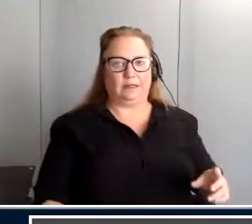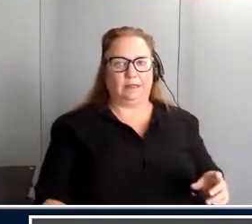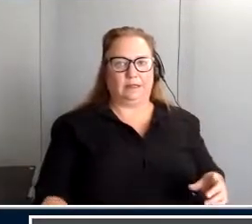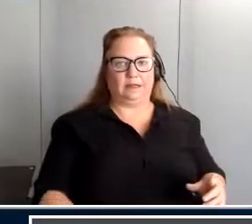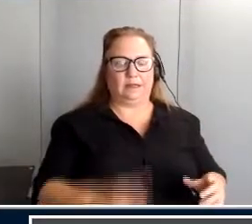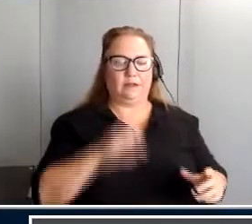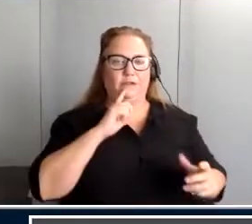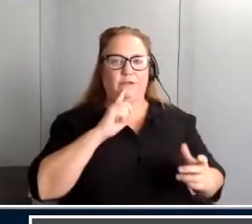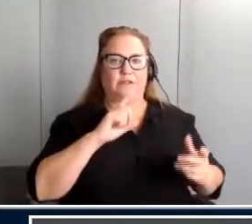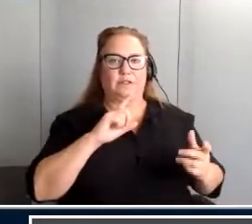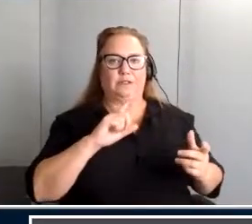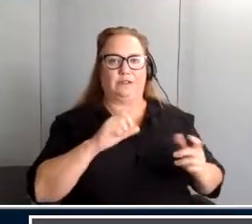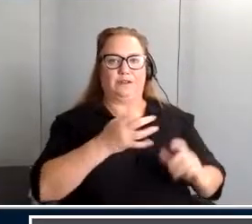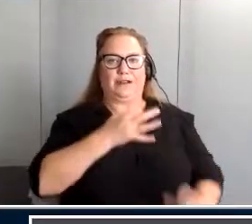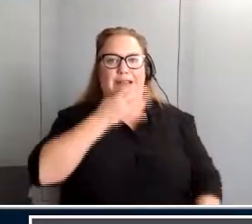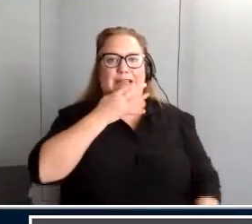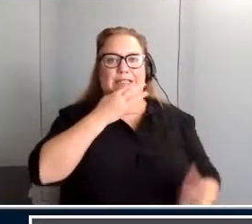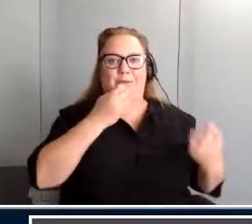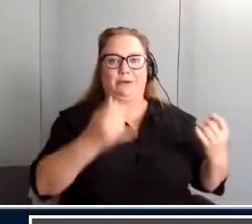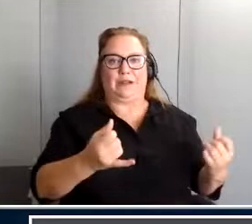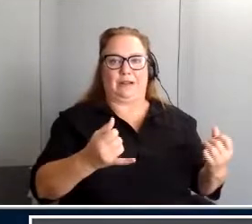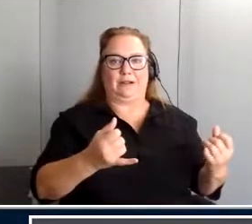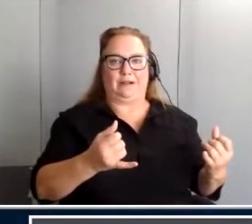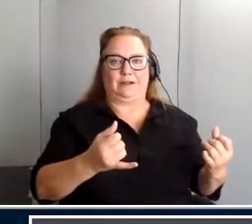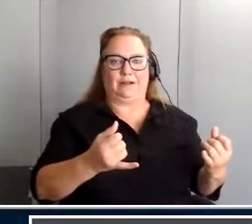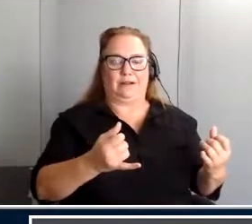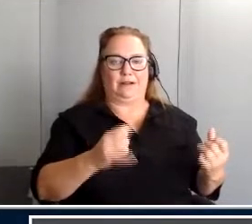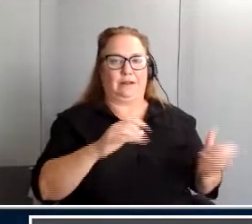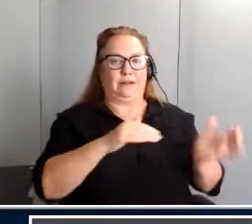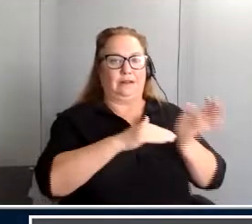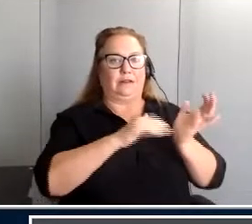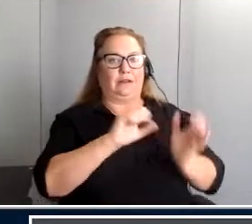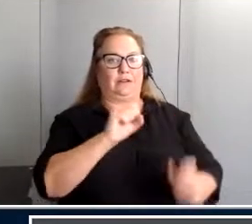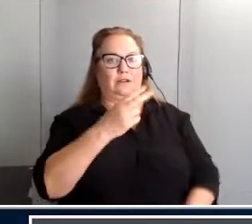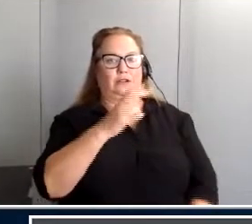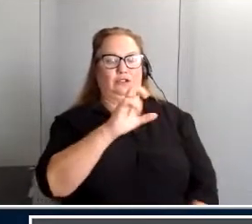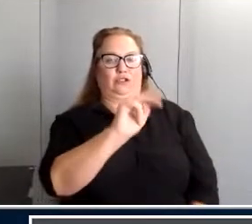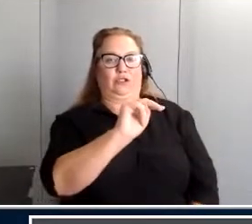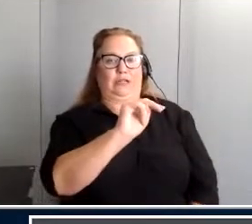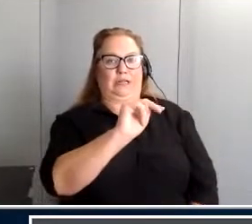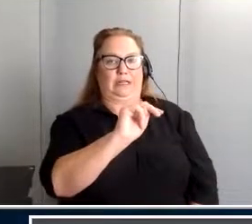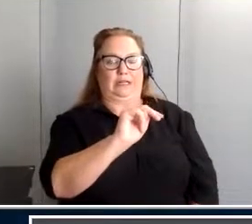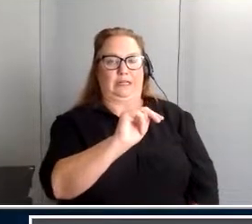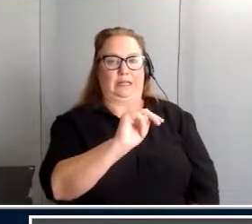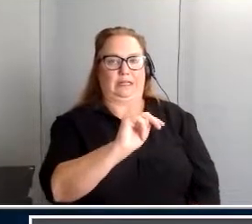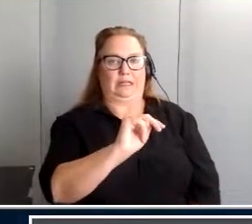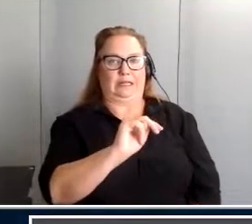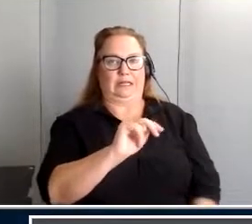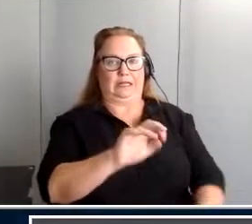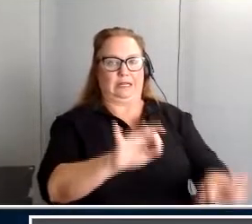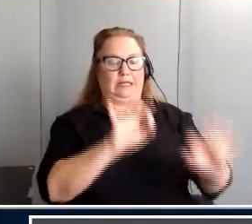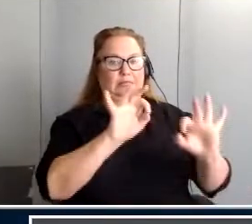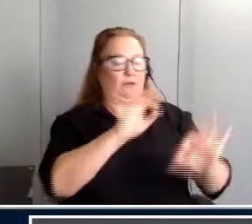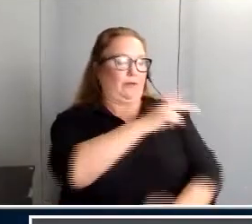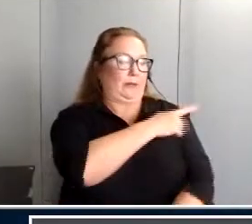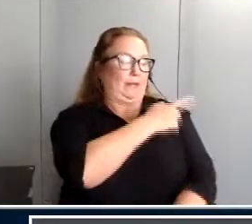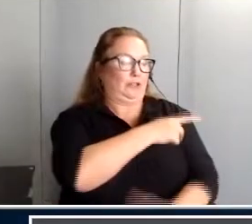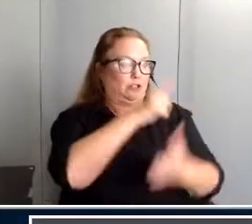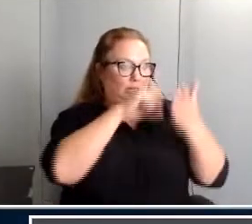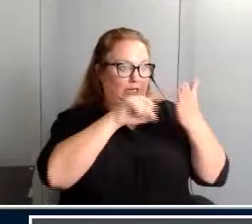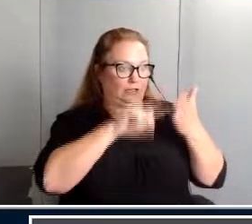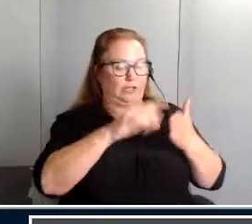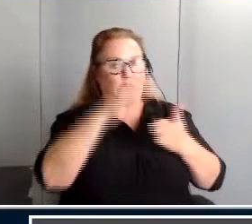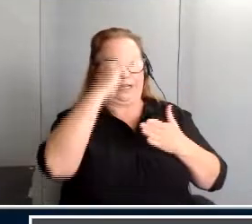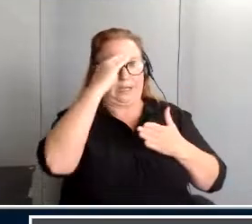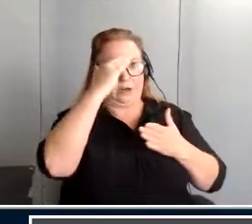into one of our experts. And Dr. Shen, I can't help and you know, think, but he's like right. the perfect patient who's getting checked. He knows his